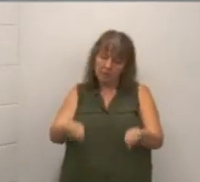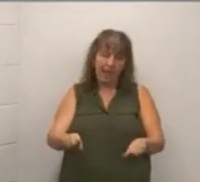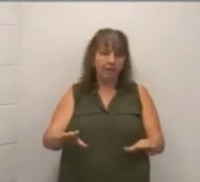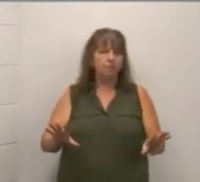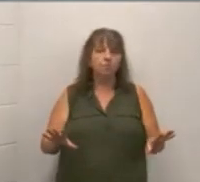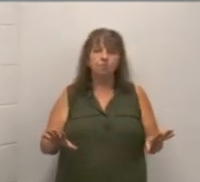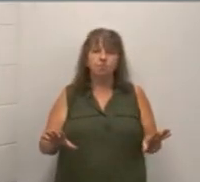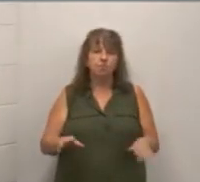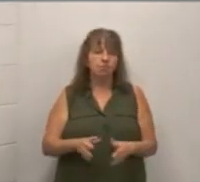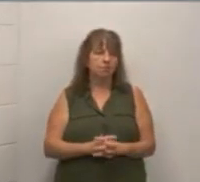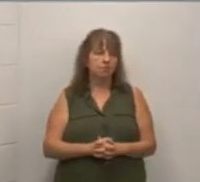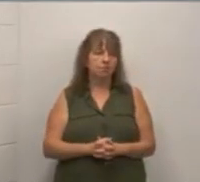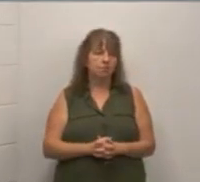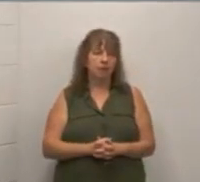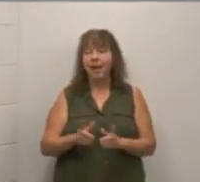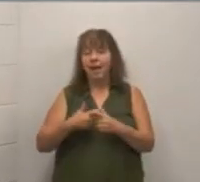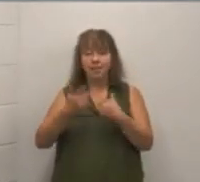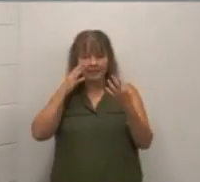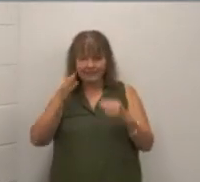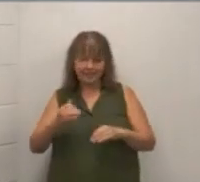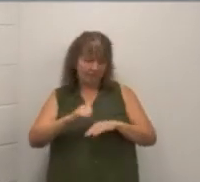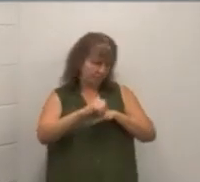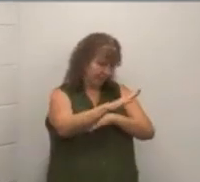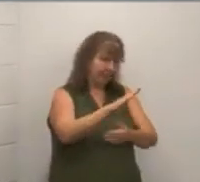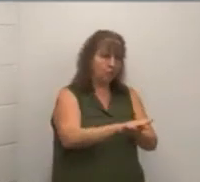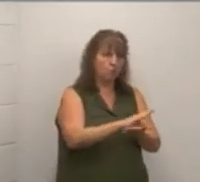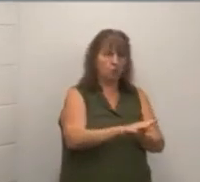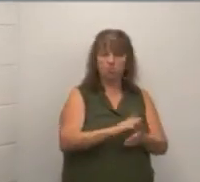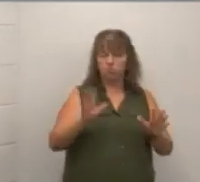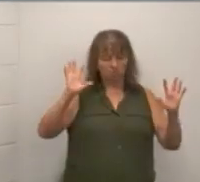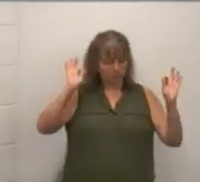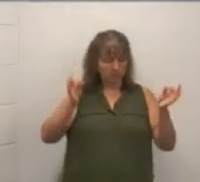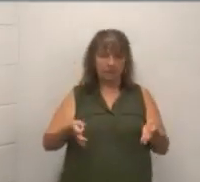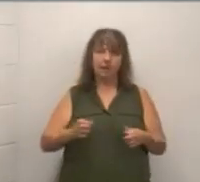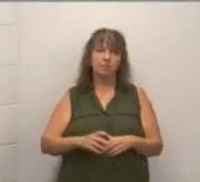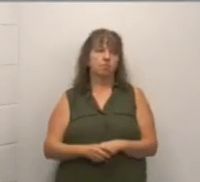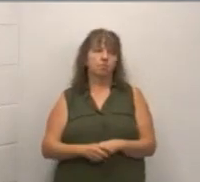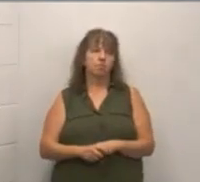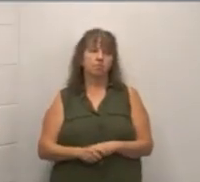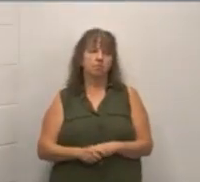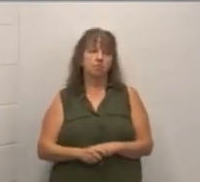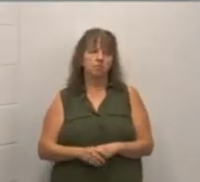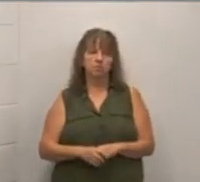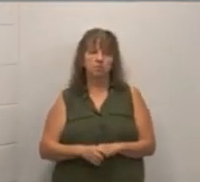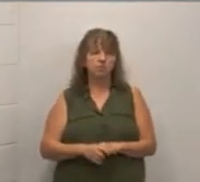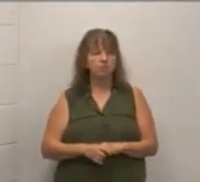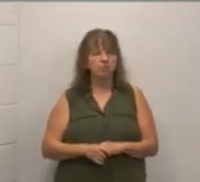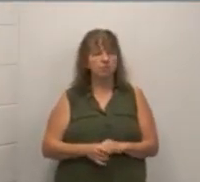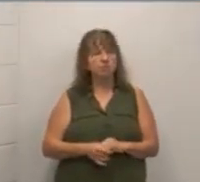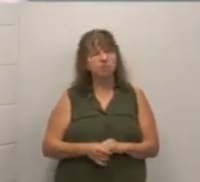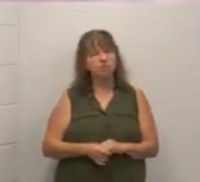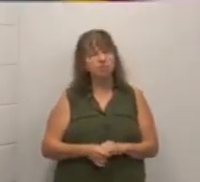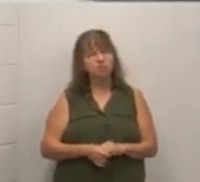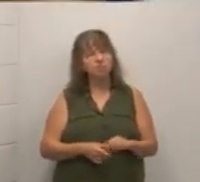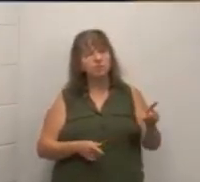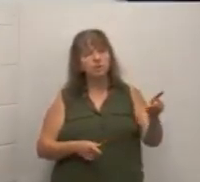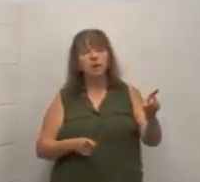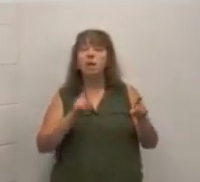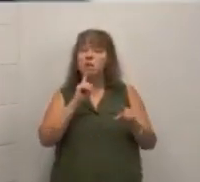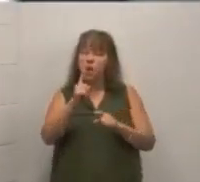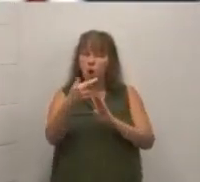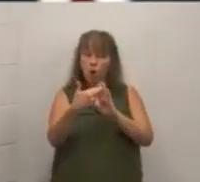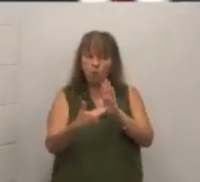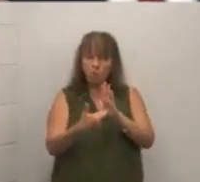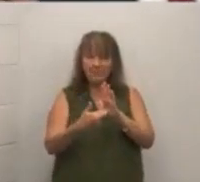then choose not to homeschool your child at any time. Is there anything you want to add there, Pat? There are some